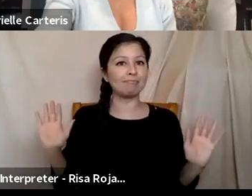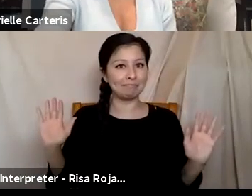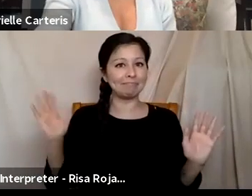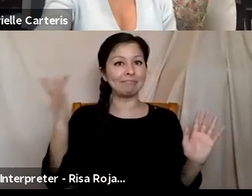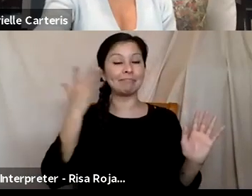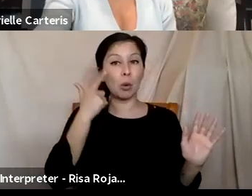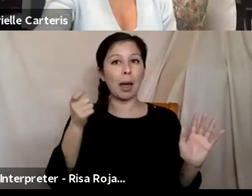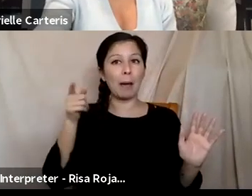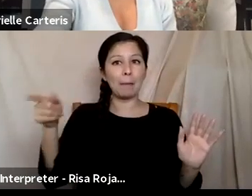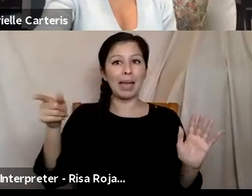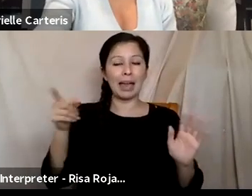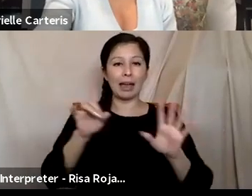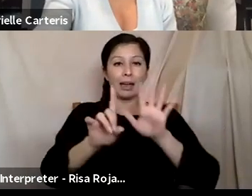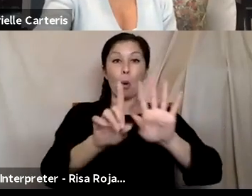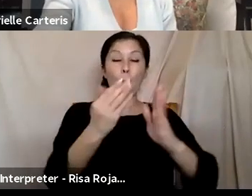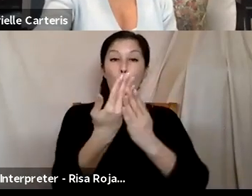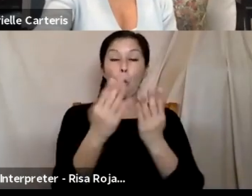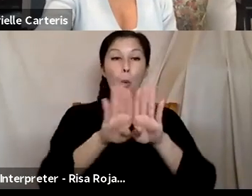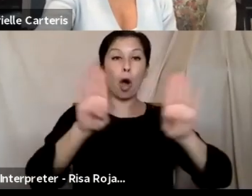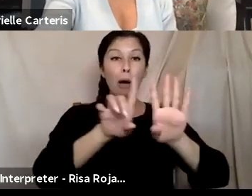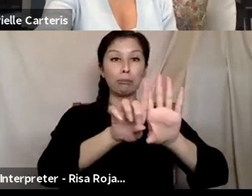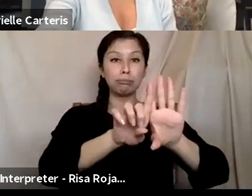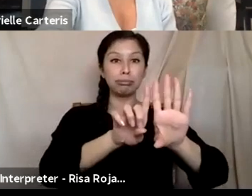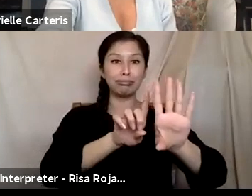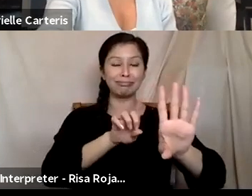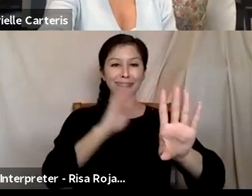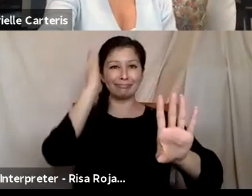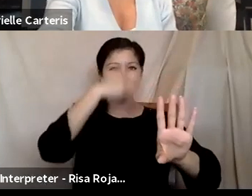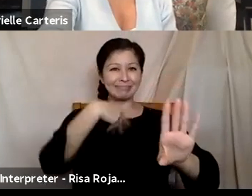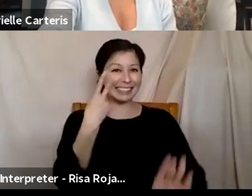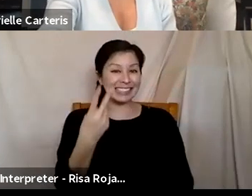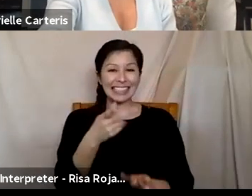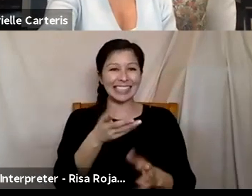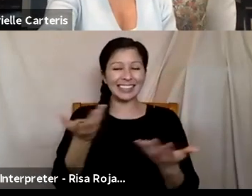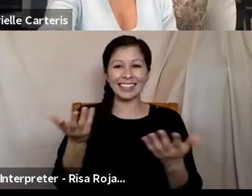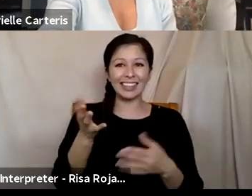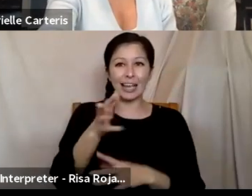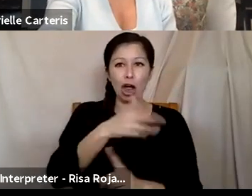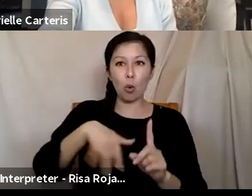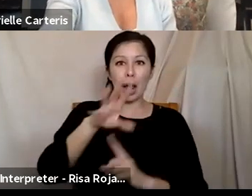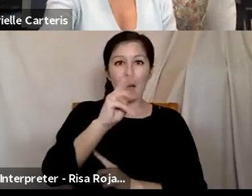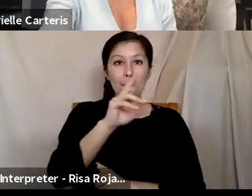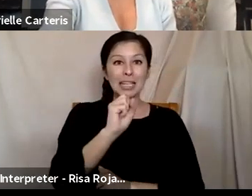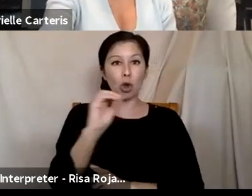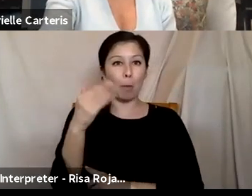because they virtually fade into the walls around Mrs.